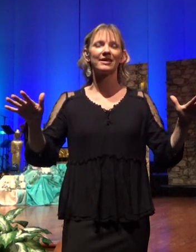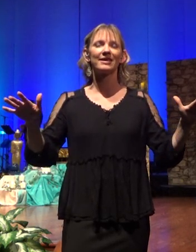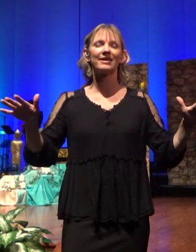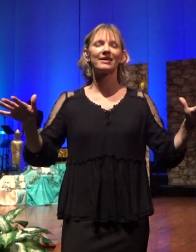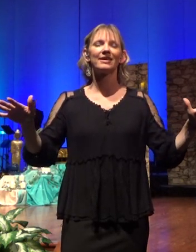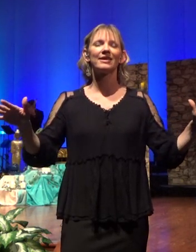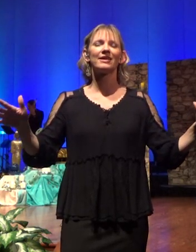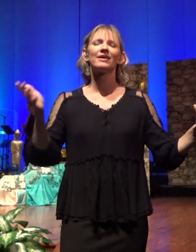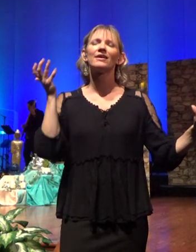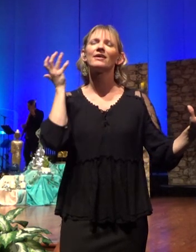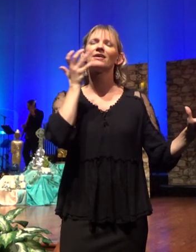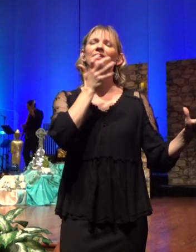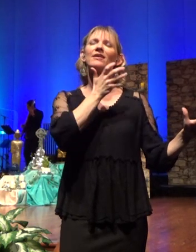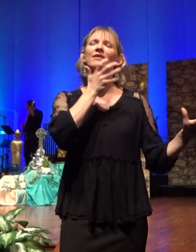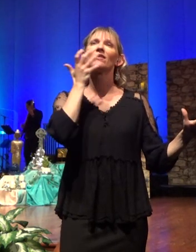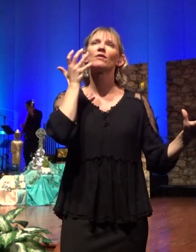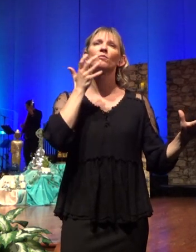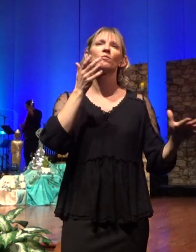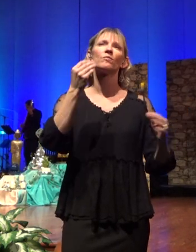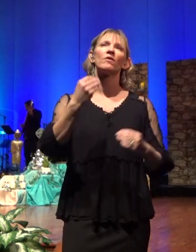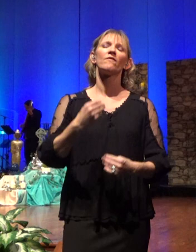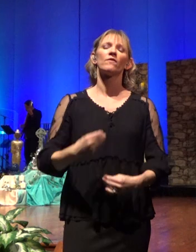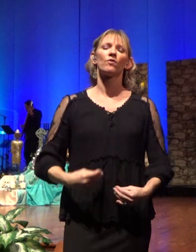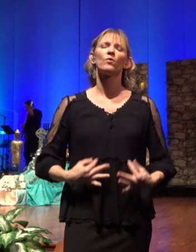me, when you move